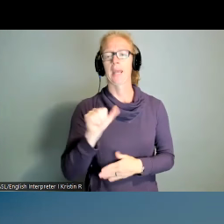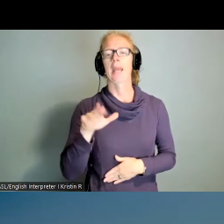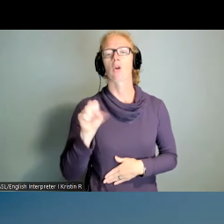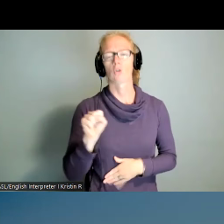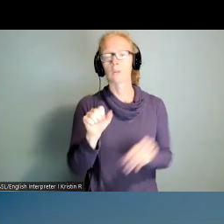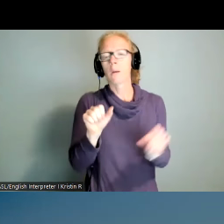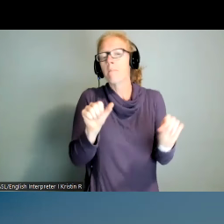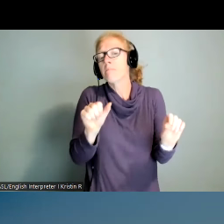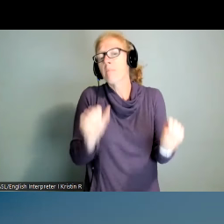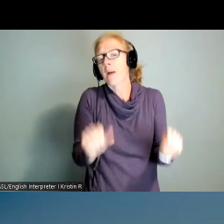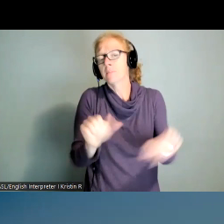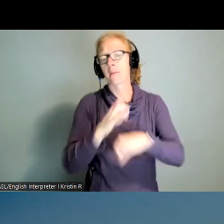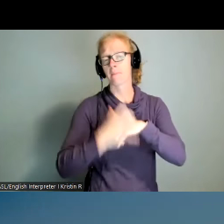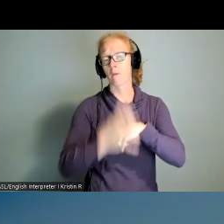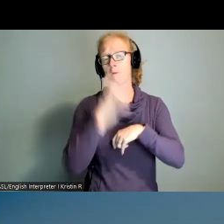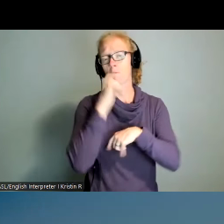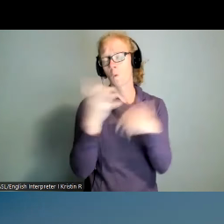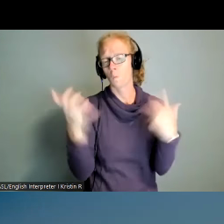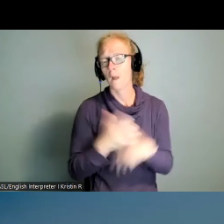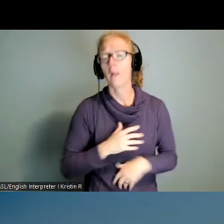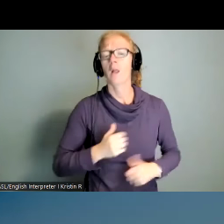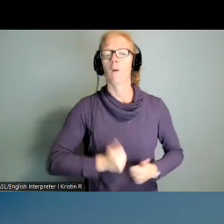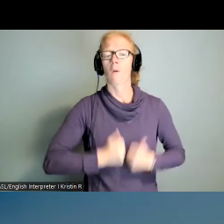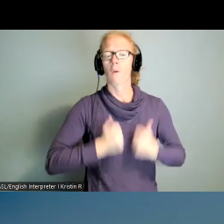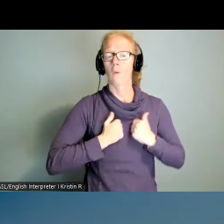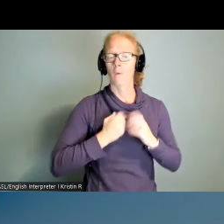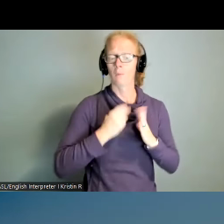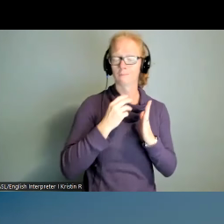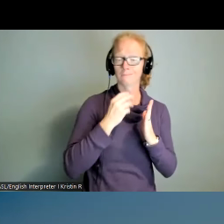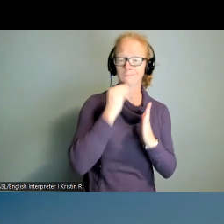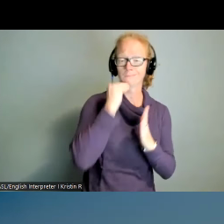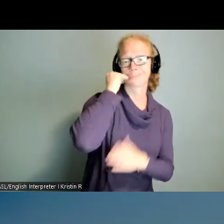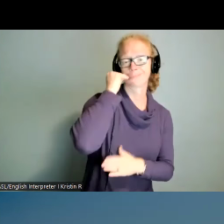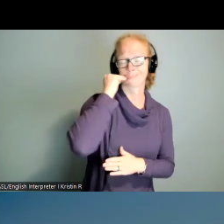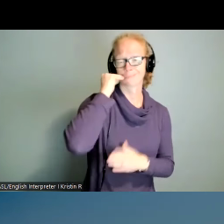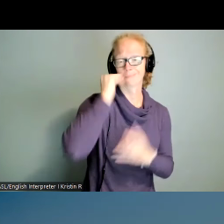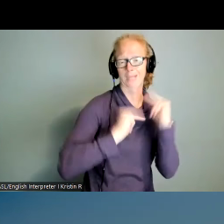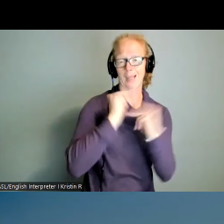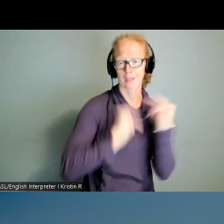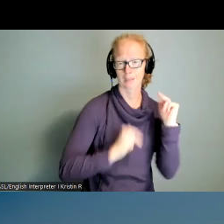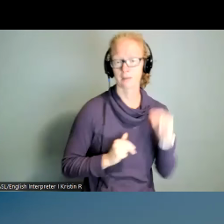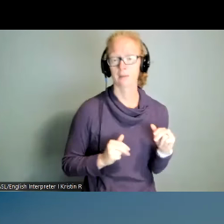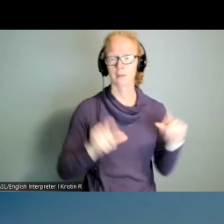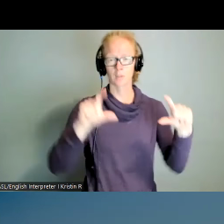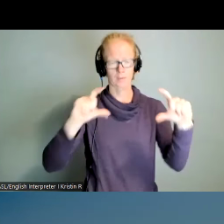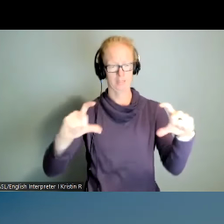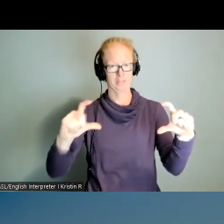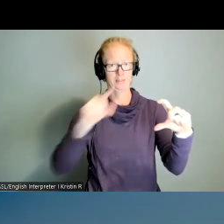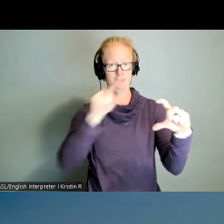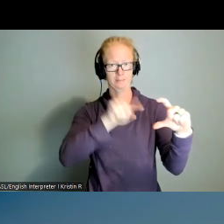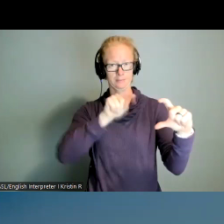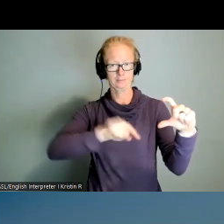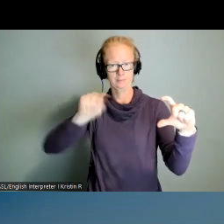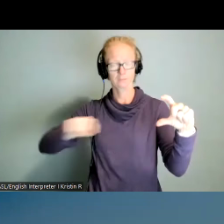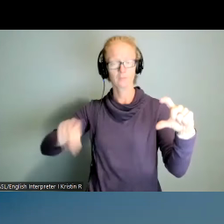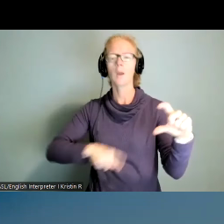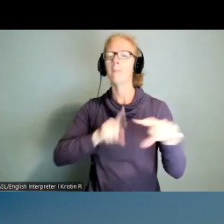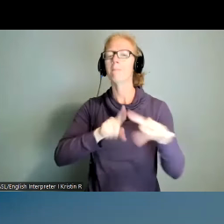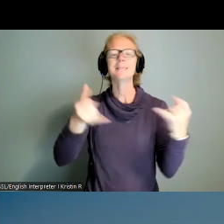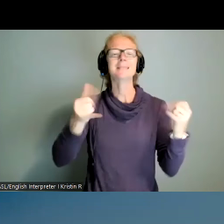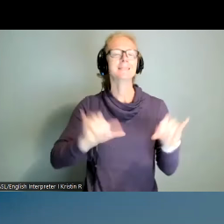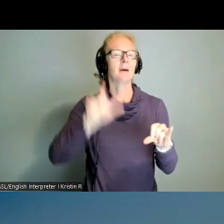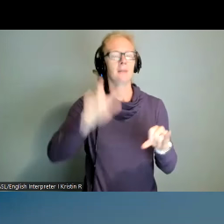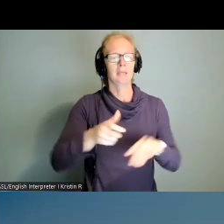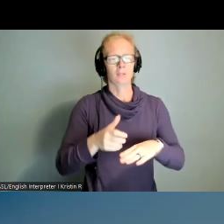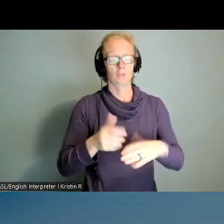residential conversion. And I just want to note that the number is based on current land use categories, and these parcels will obviously still need to undergo